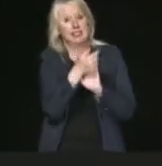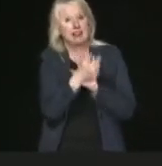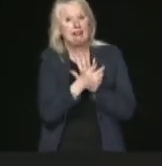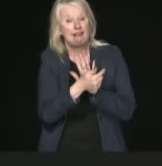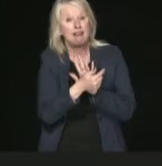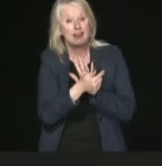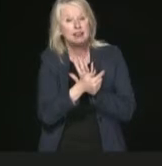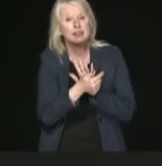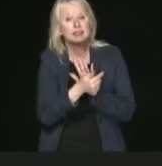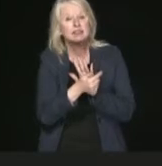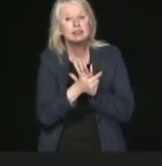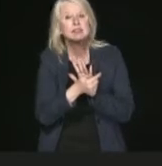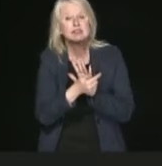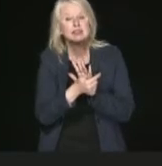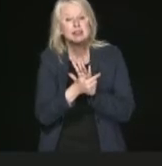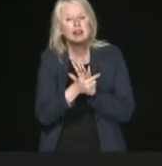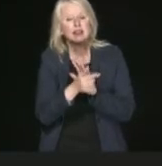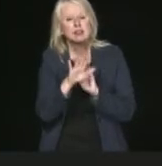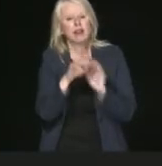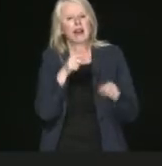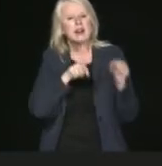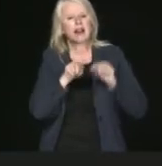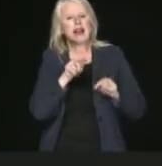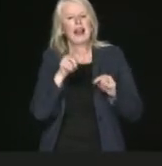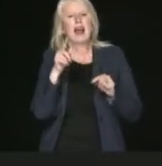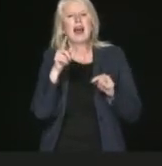still with respect to supply problems,